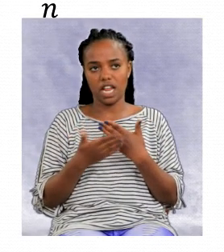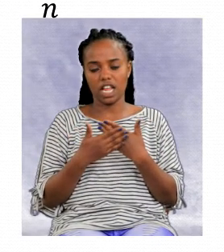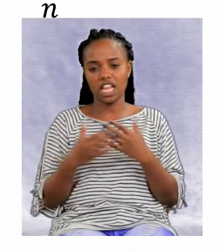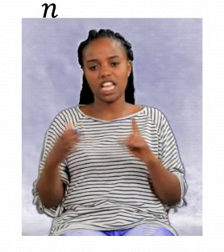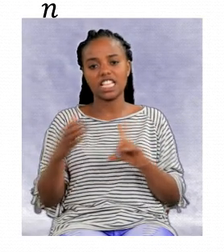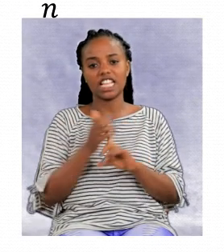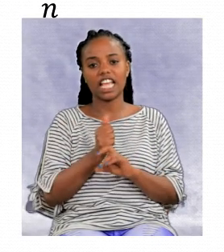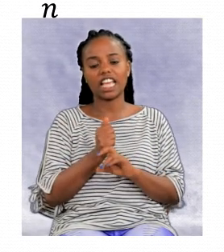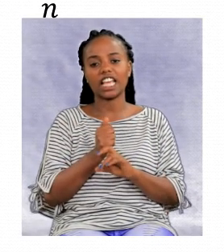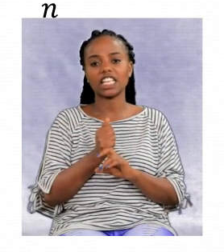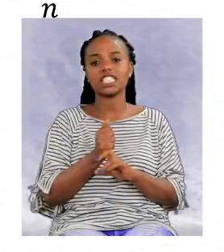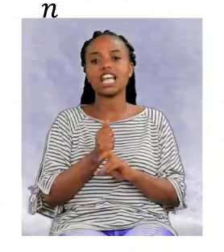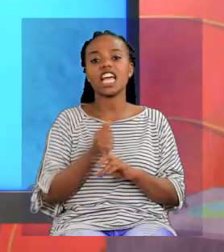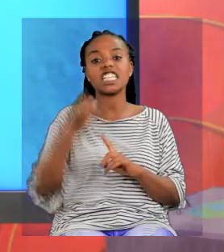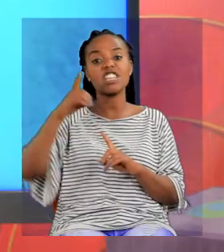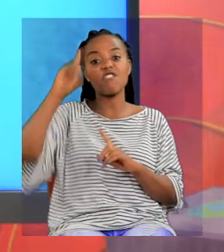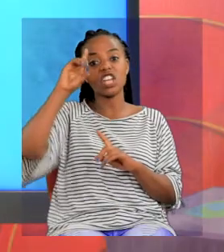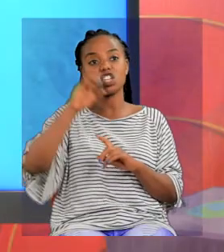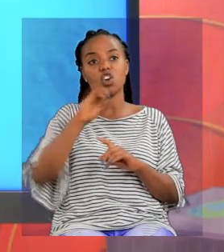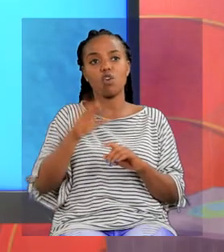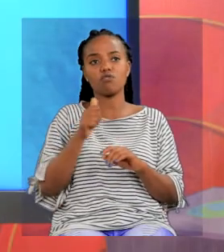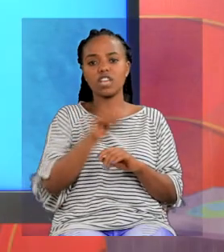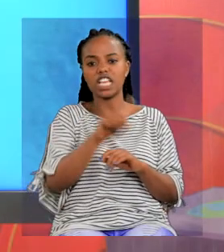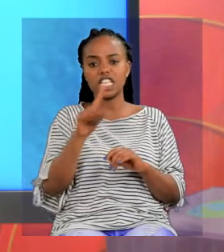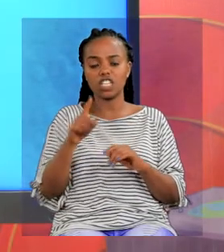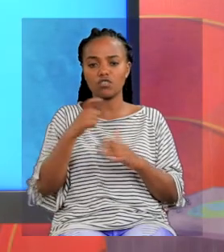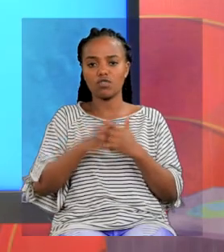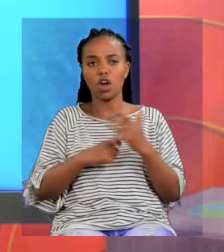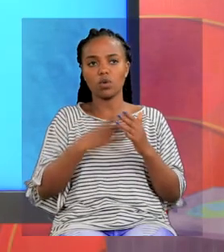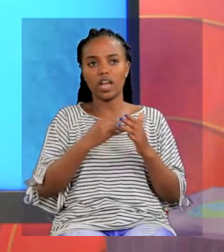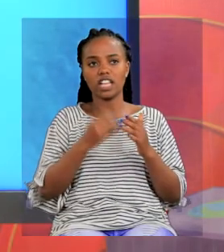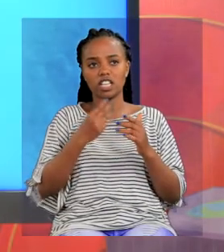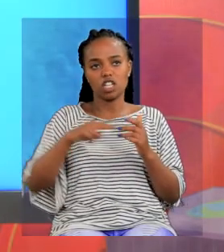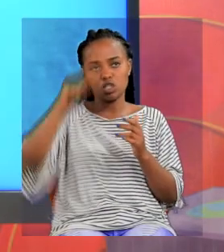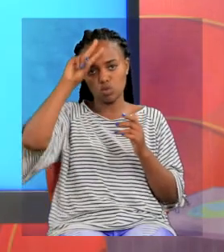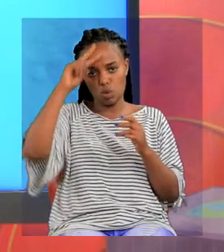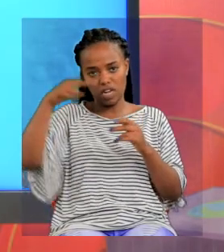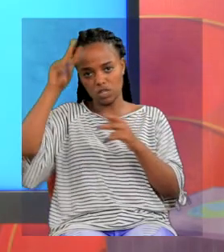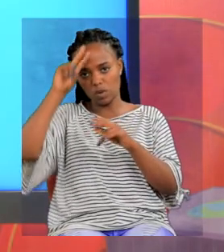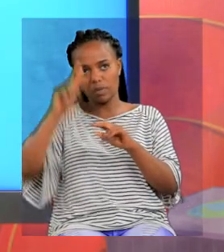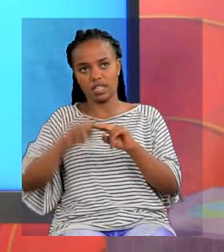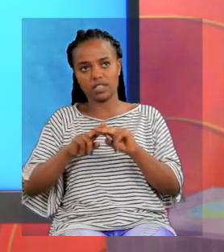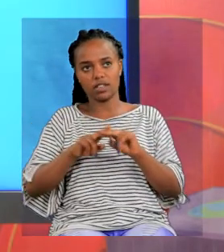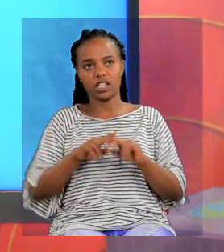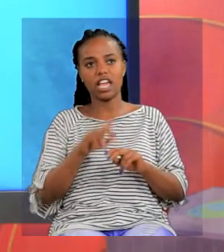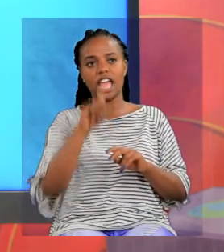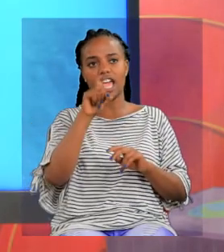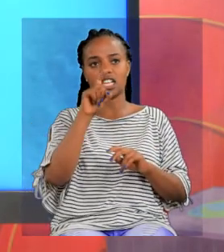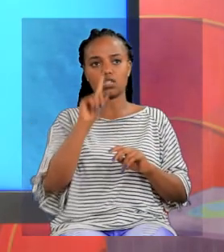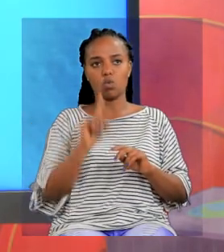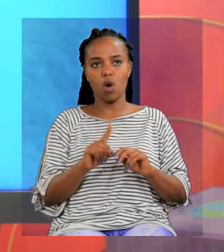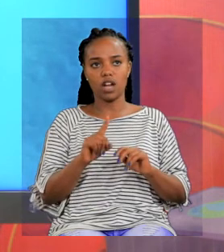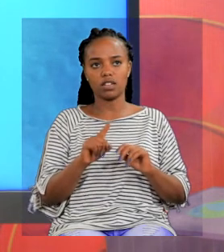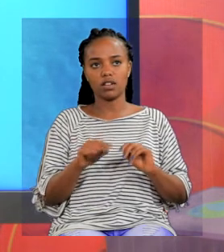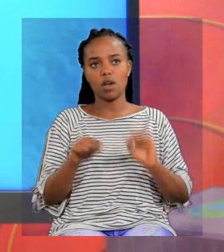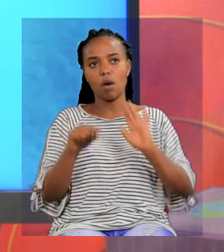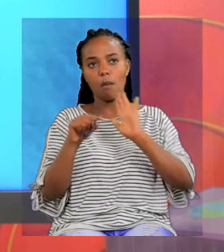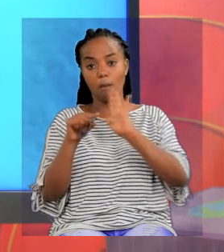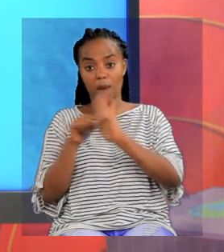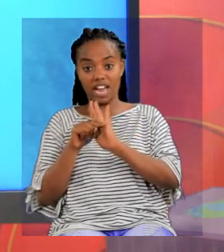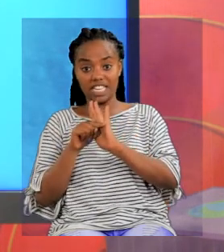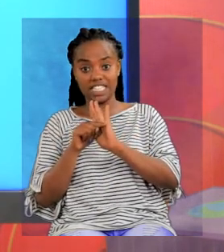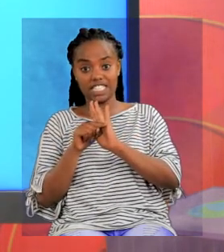taking the deviation of each value from the mean and you square it. This x1, that is deviation from the